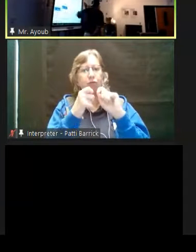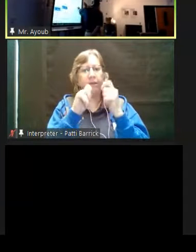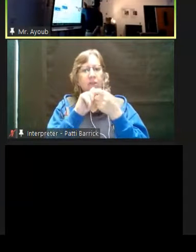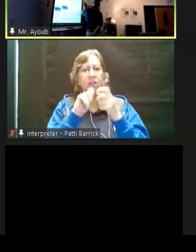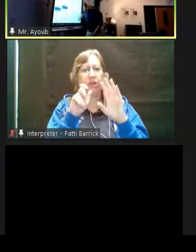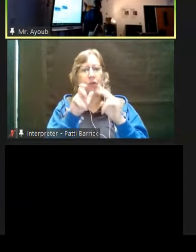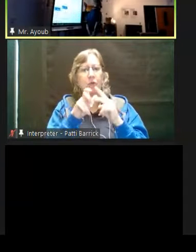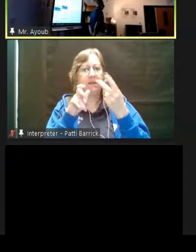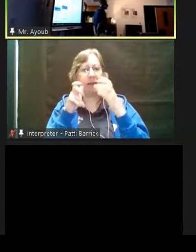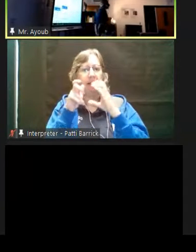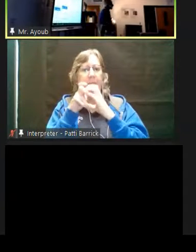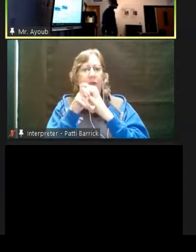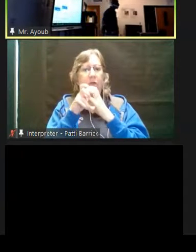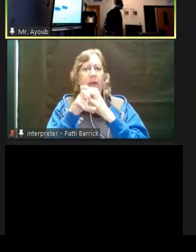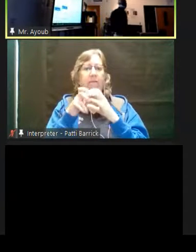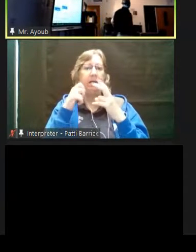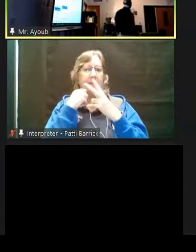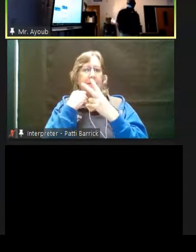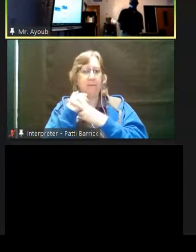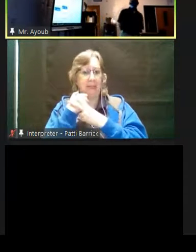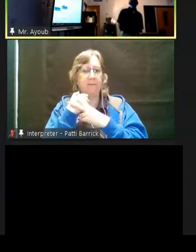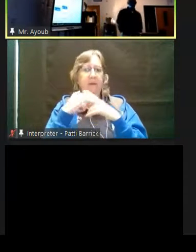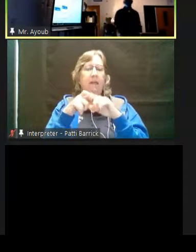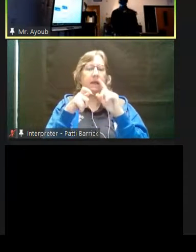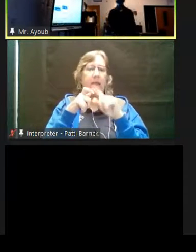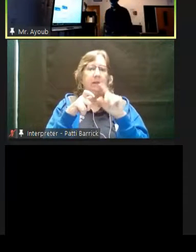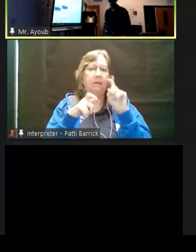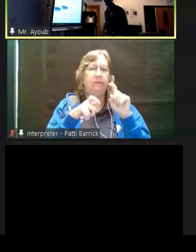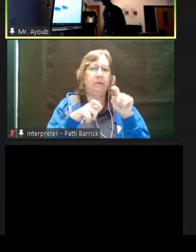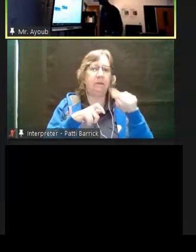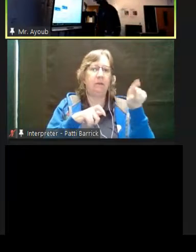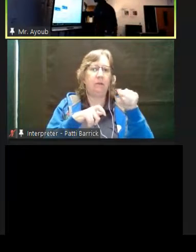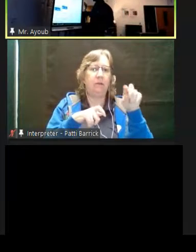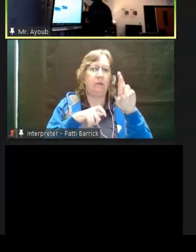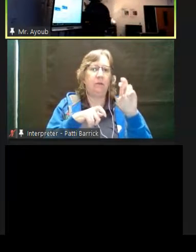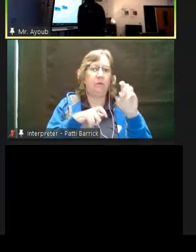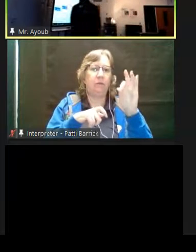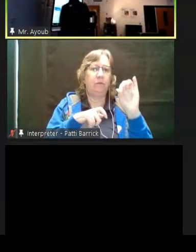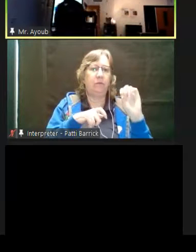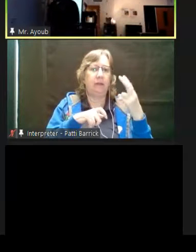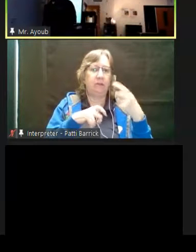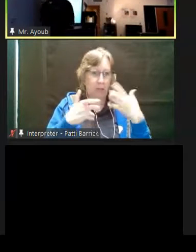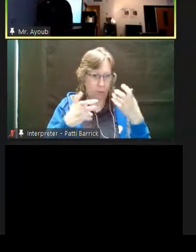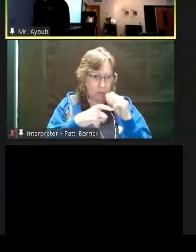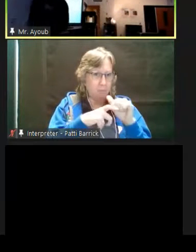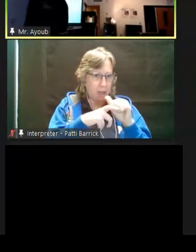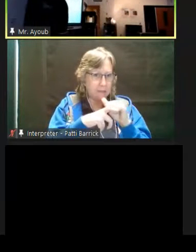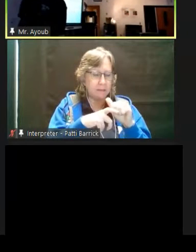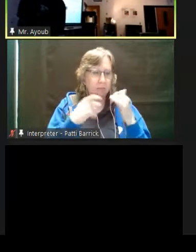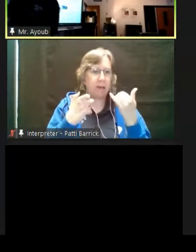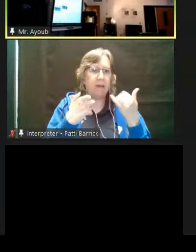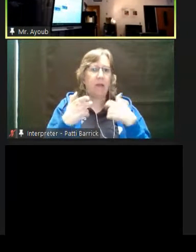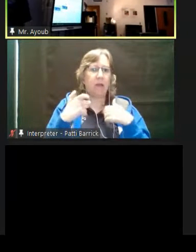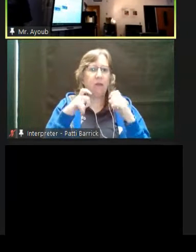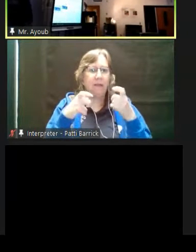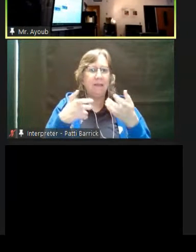it, hit refresh. So take a moment to do that. So I want to give you a chance to practice. It's one thing for